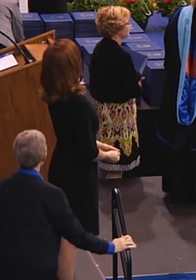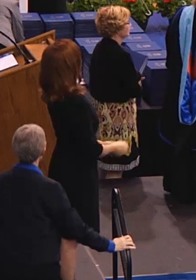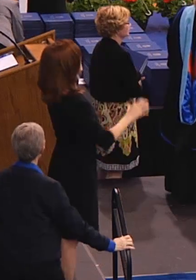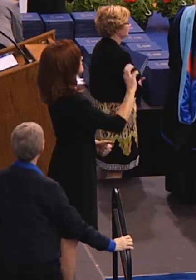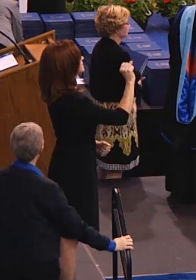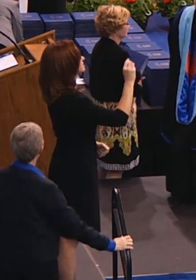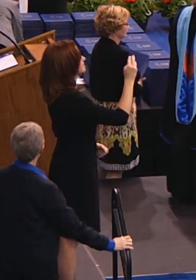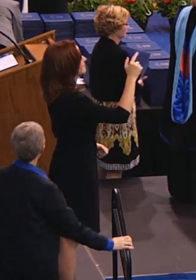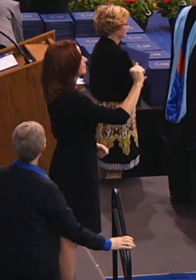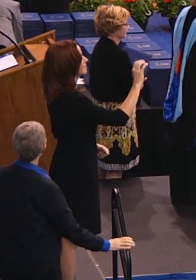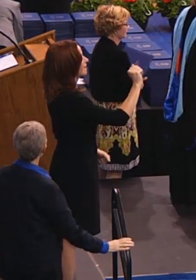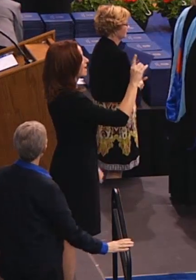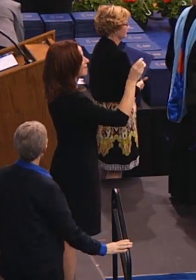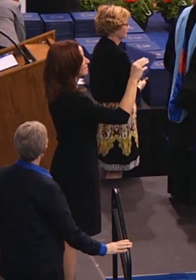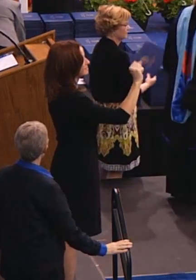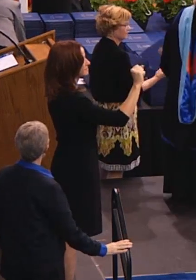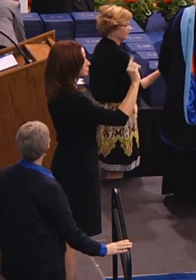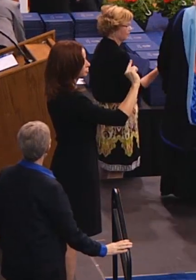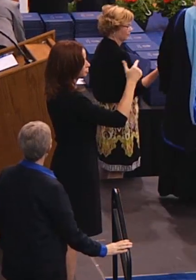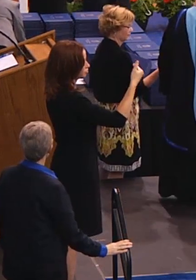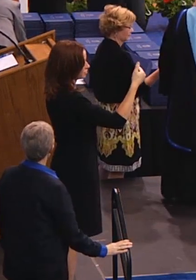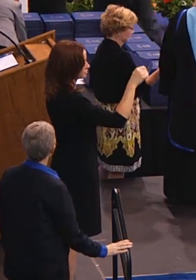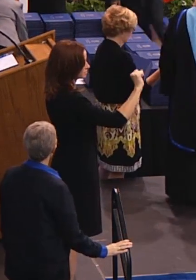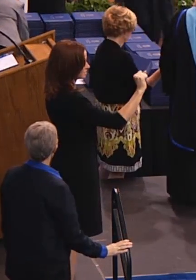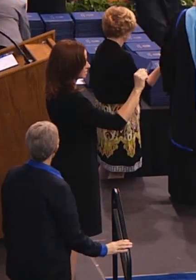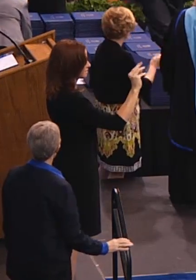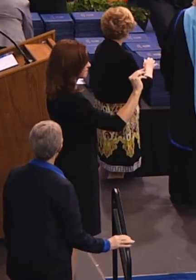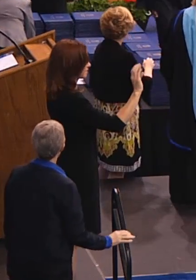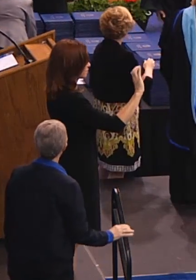Samantha Ray Adams, General Studies, magna cum laude.